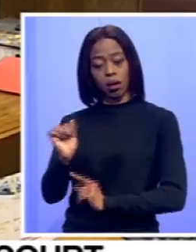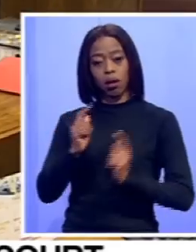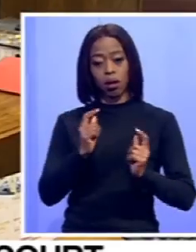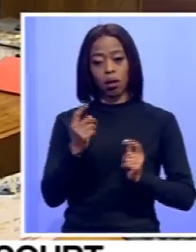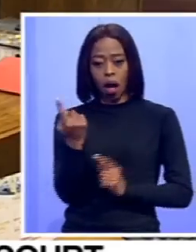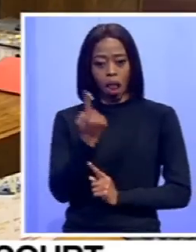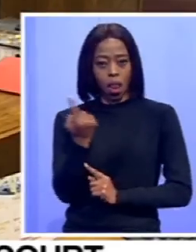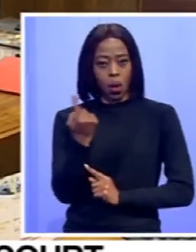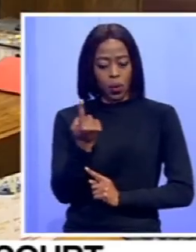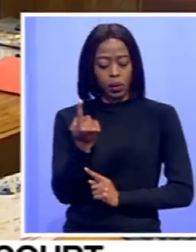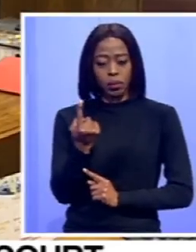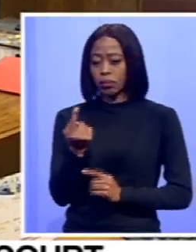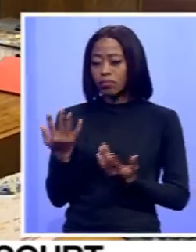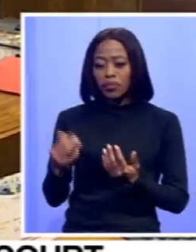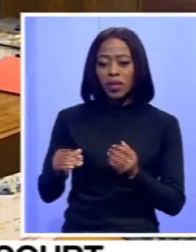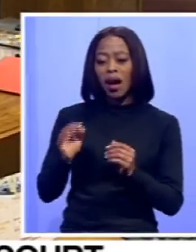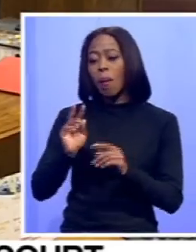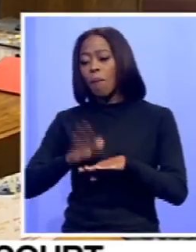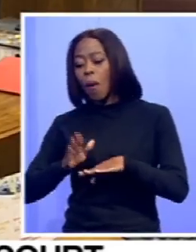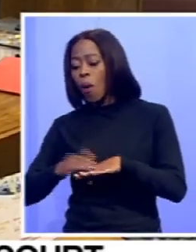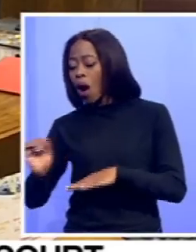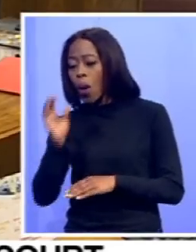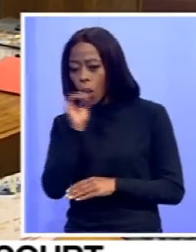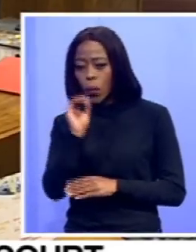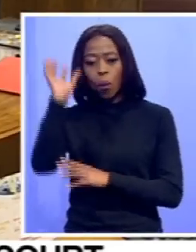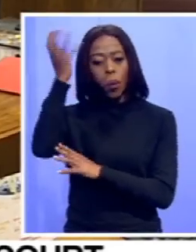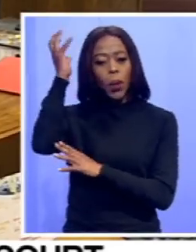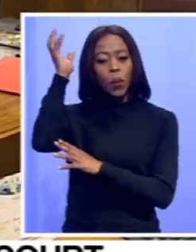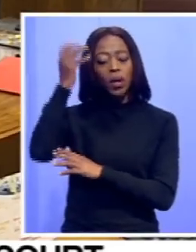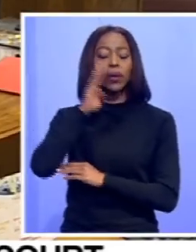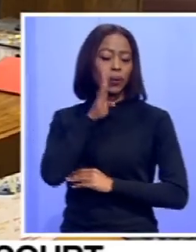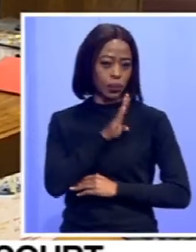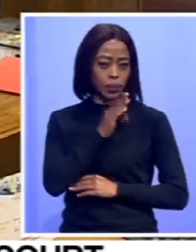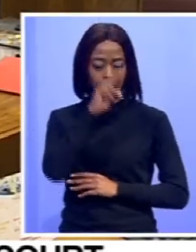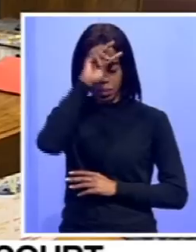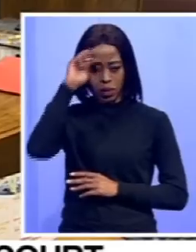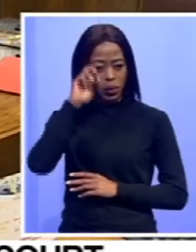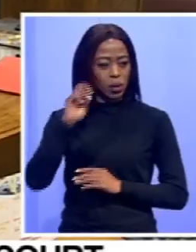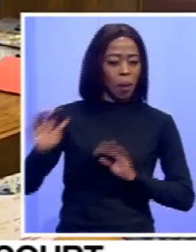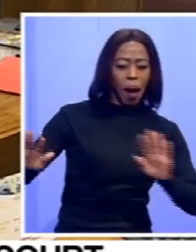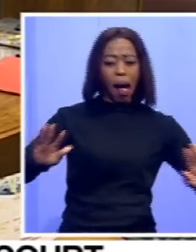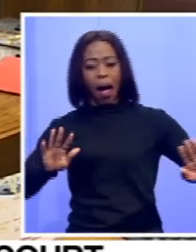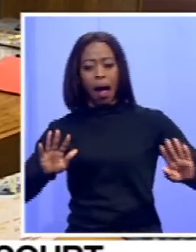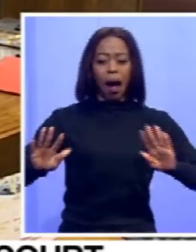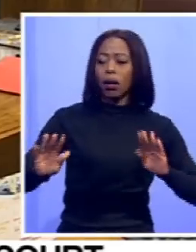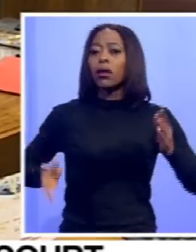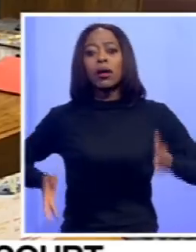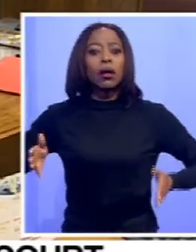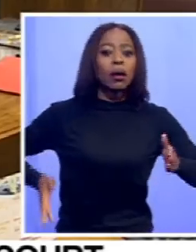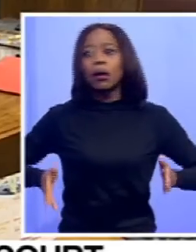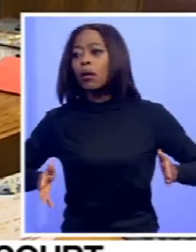alone, had no escort, and there were no blue lights. Sub 4, he then heard a noise, saw people pushing each other, and proceeded to